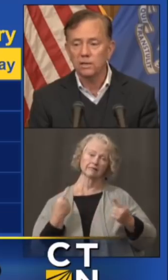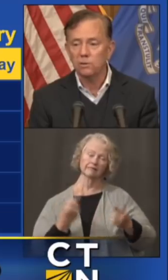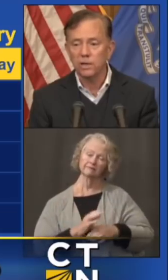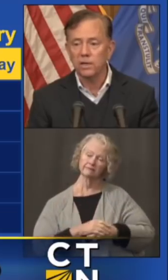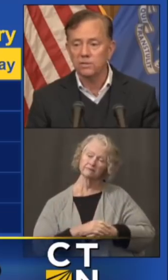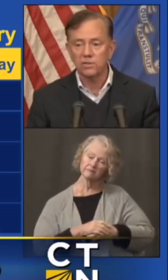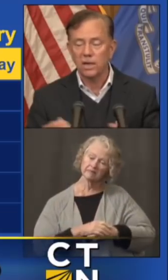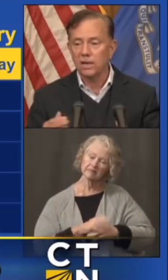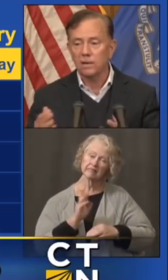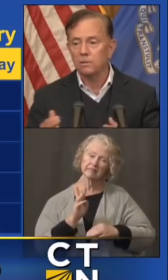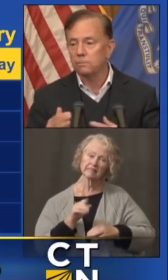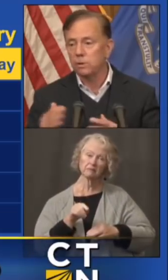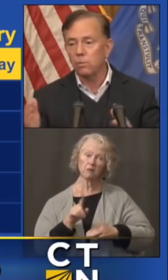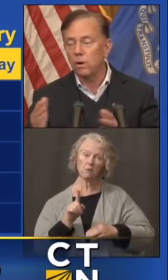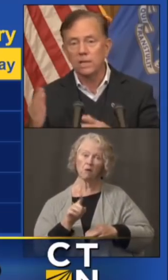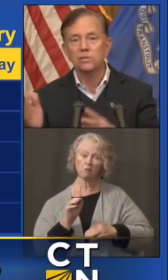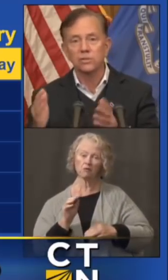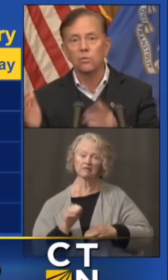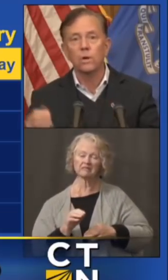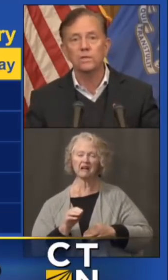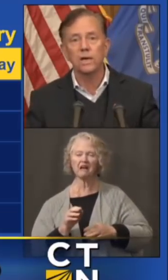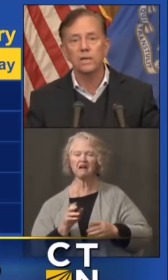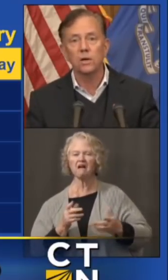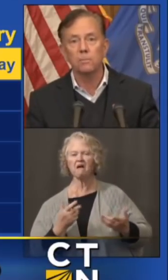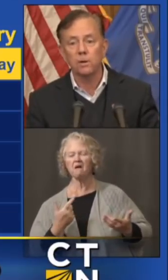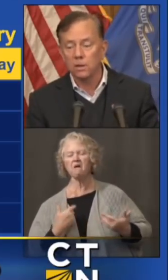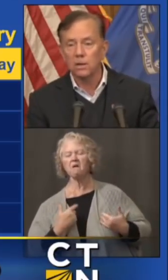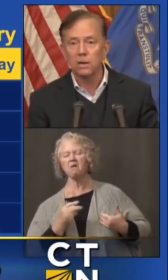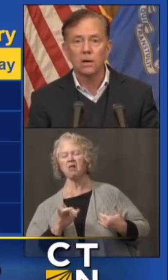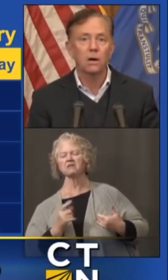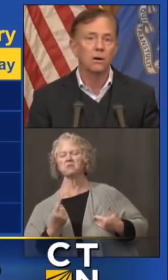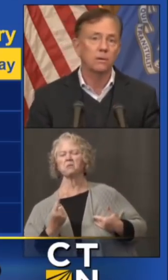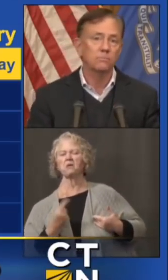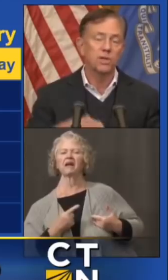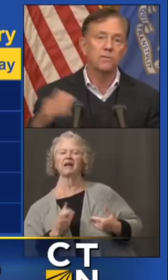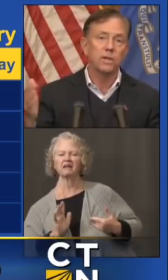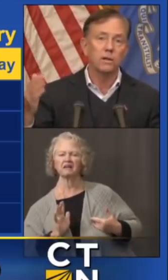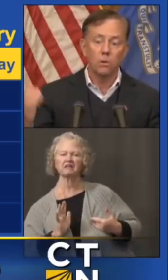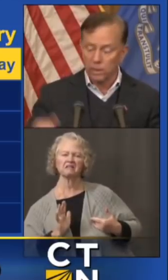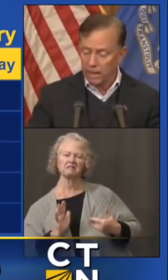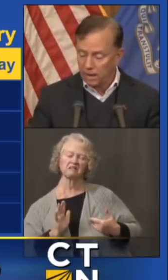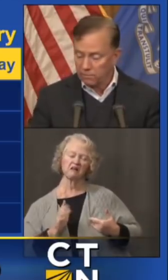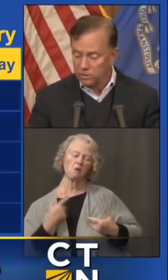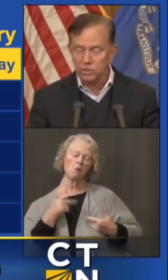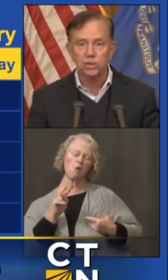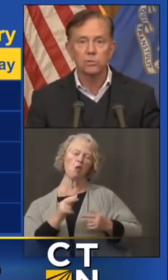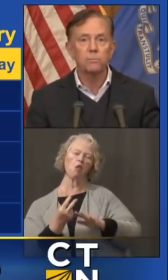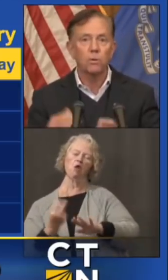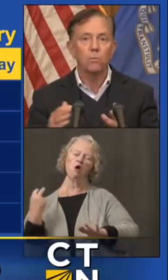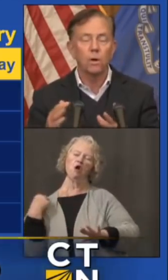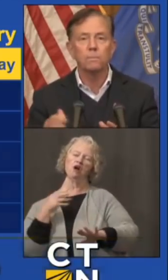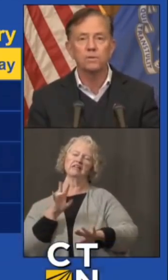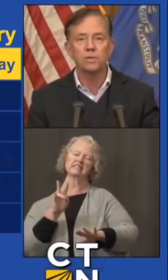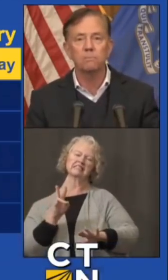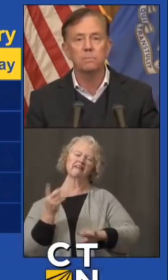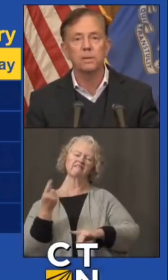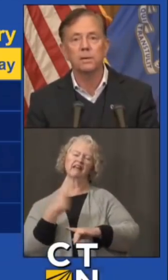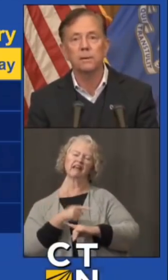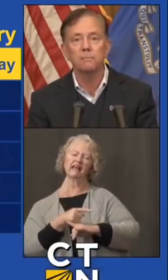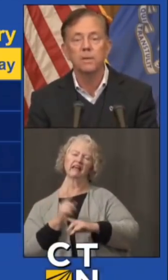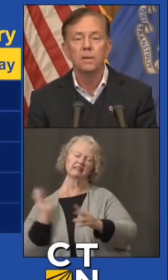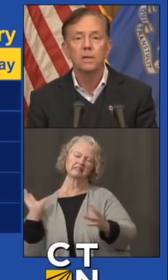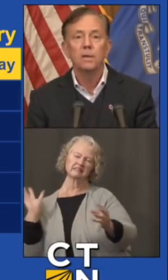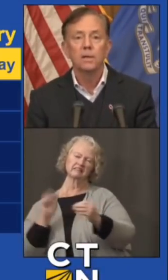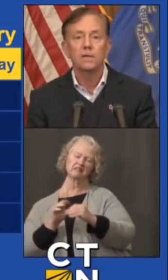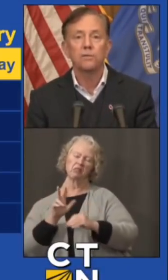6.1%, I usually can say, oh, don't worry, it's just a one-day number. Our 7-day rolling average is 3.1%,